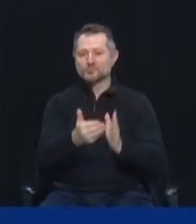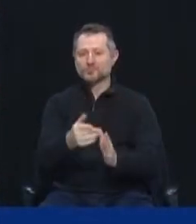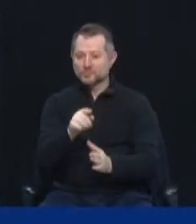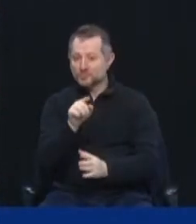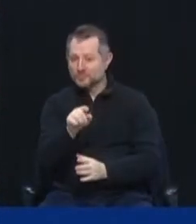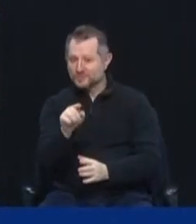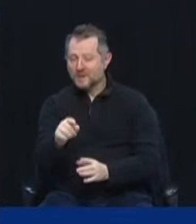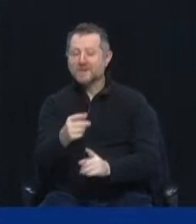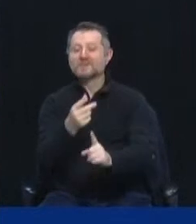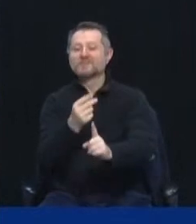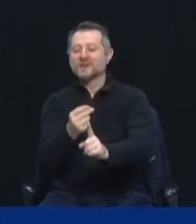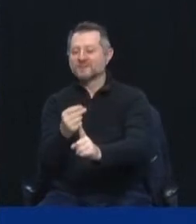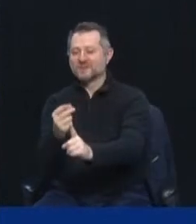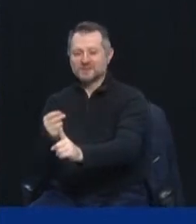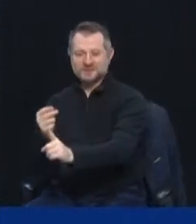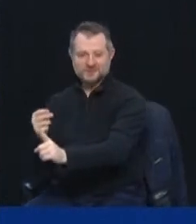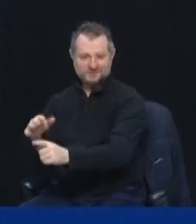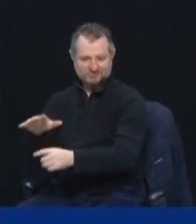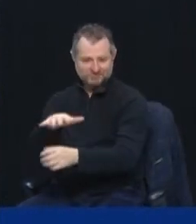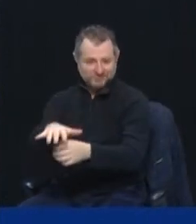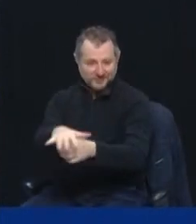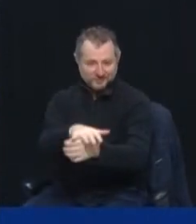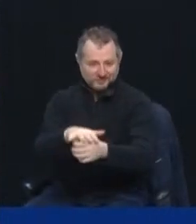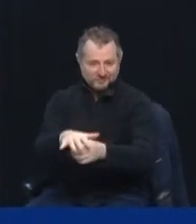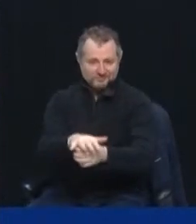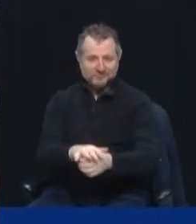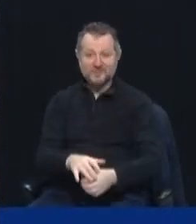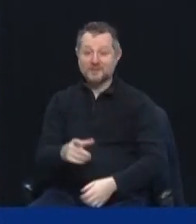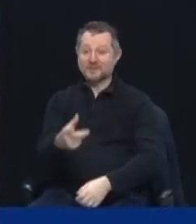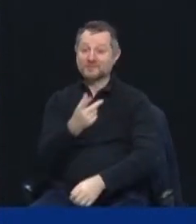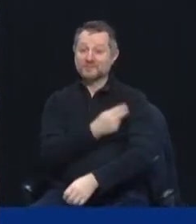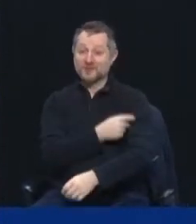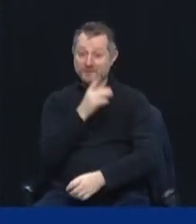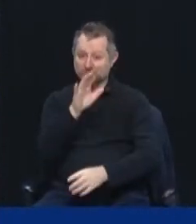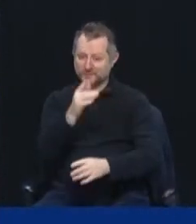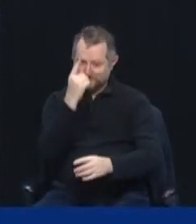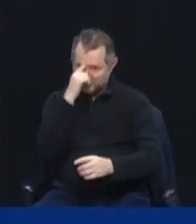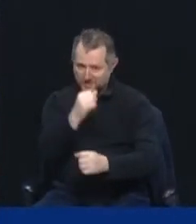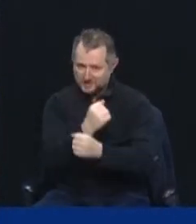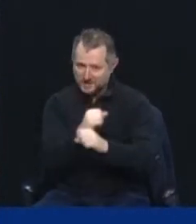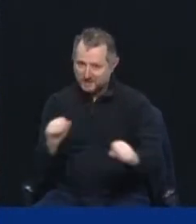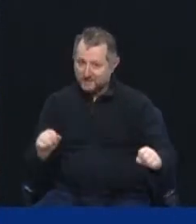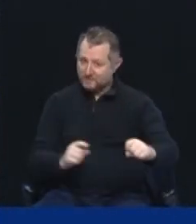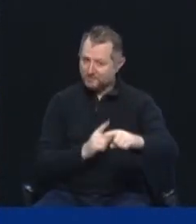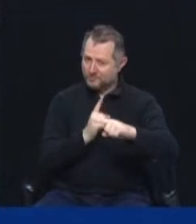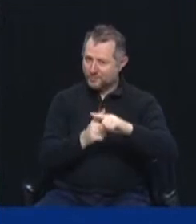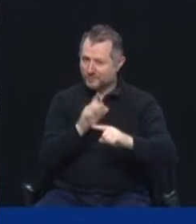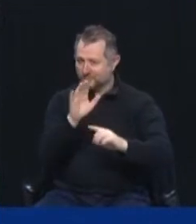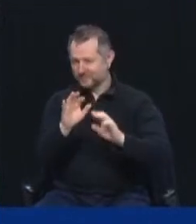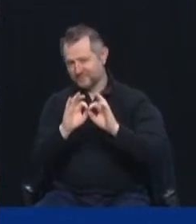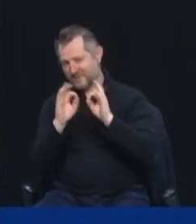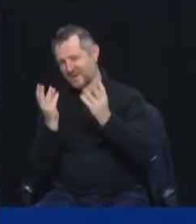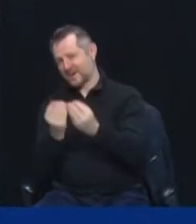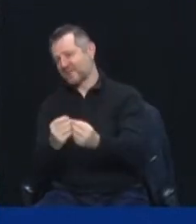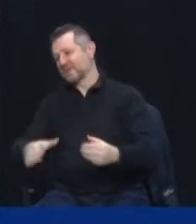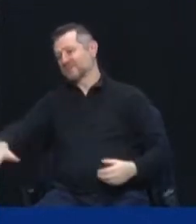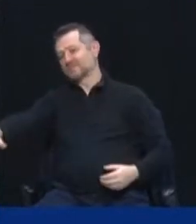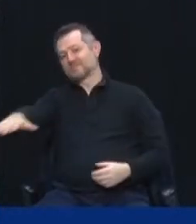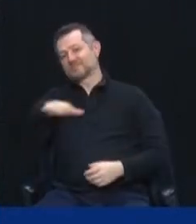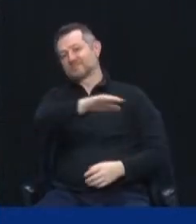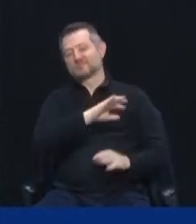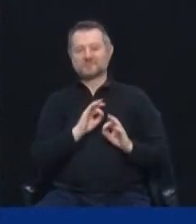You take it for your own safety and the safety of the family. With